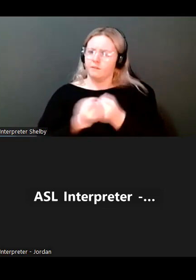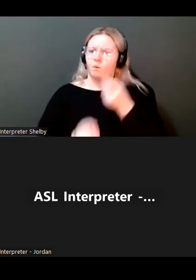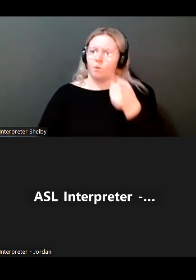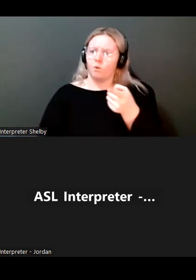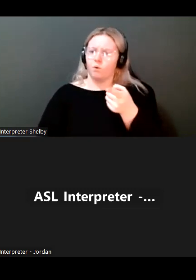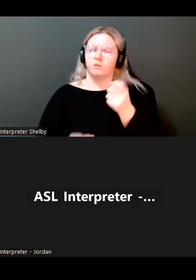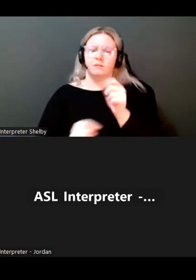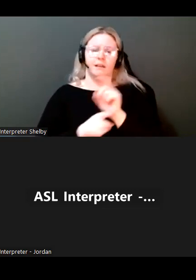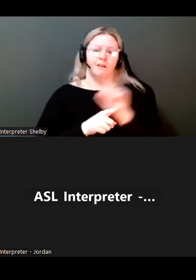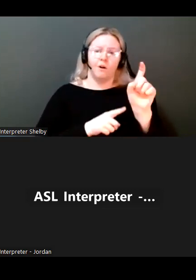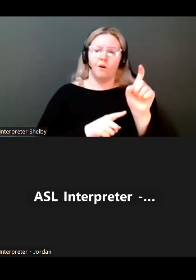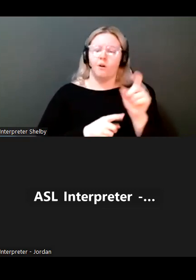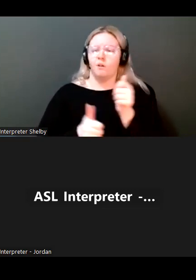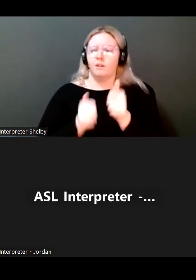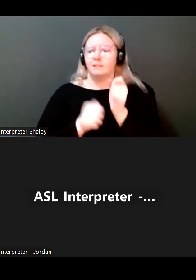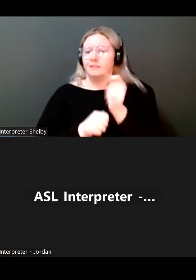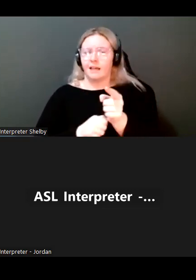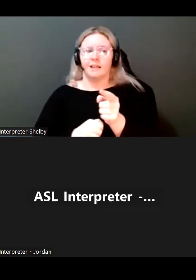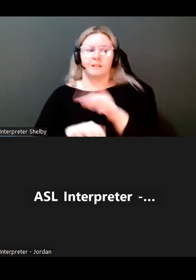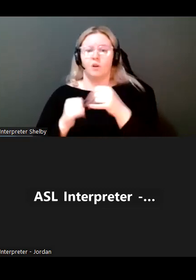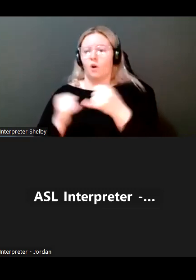by text, by online chat,